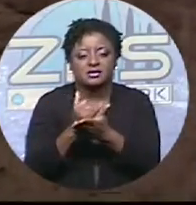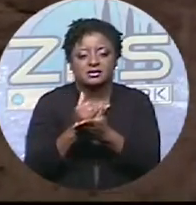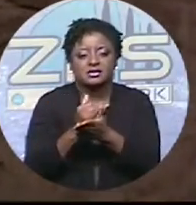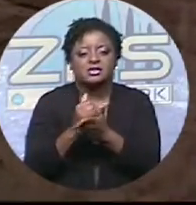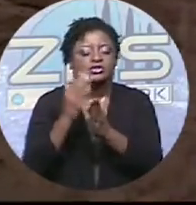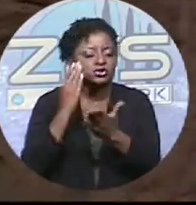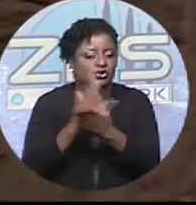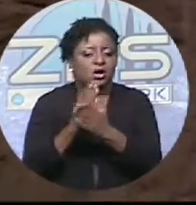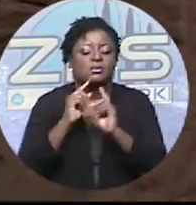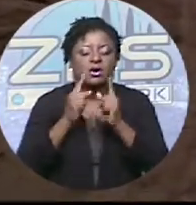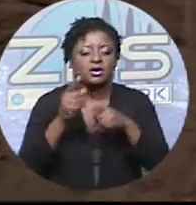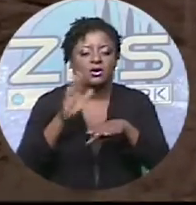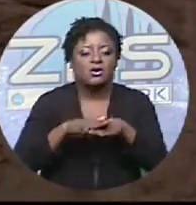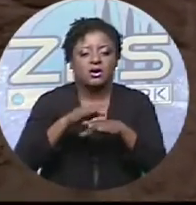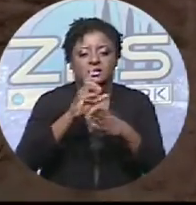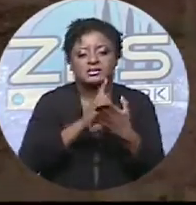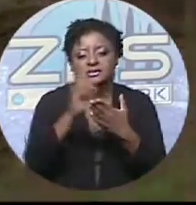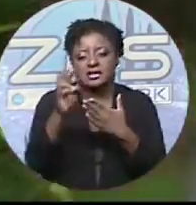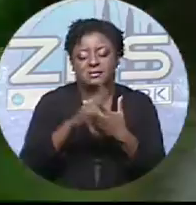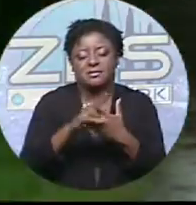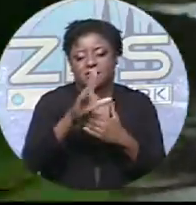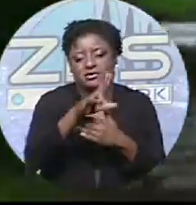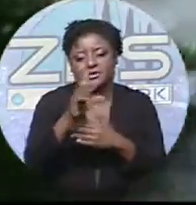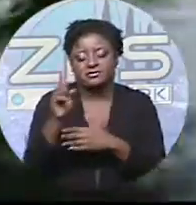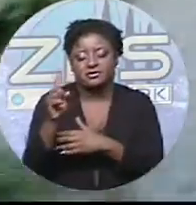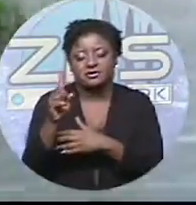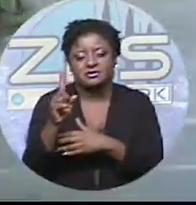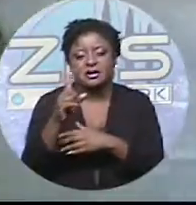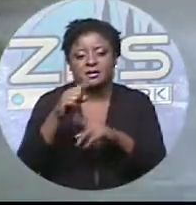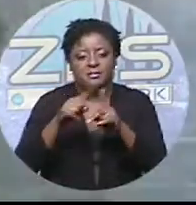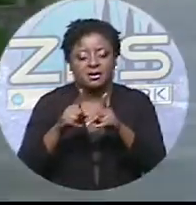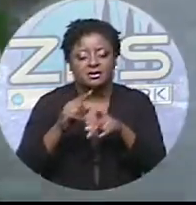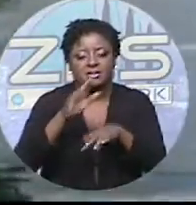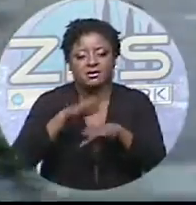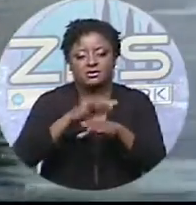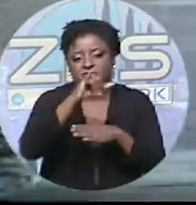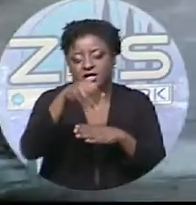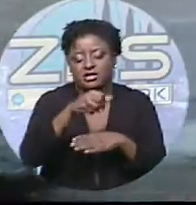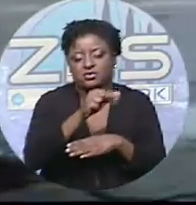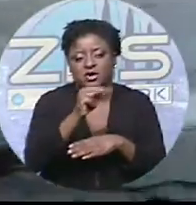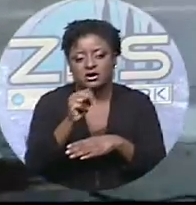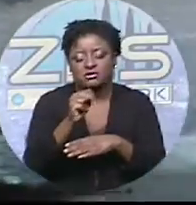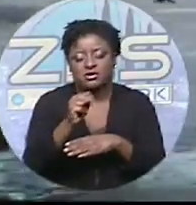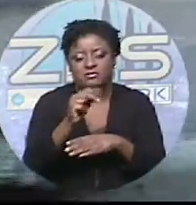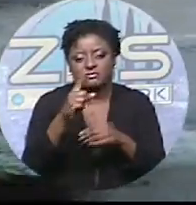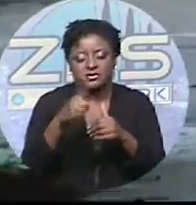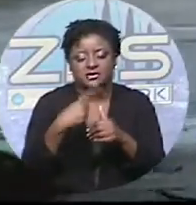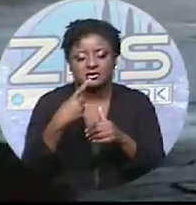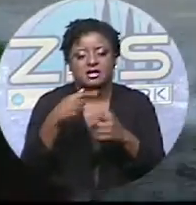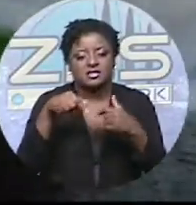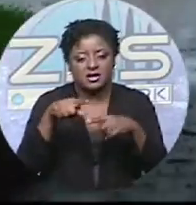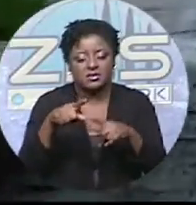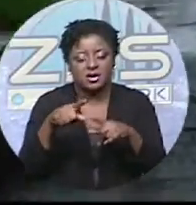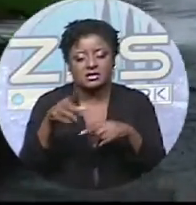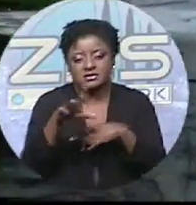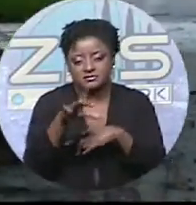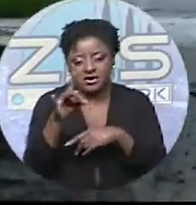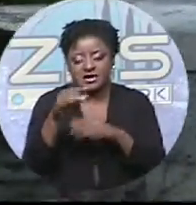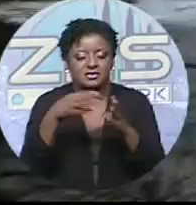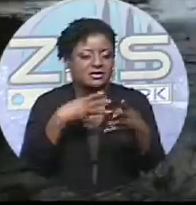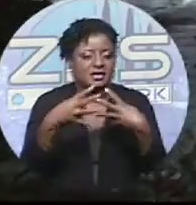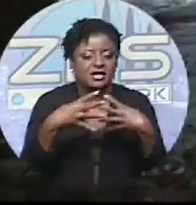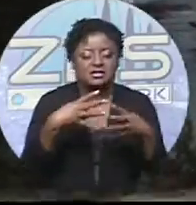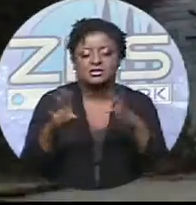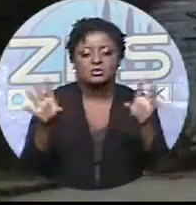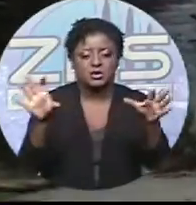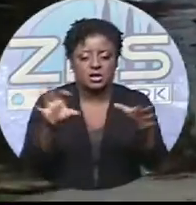they found that the gates to the beach had been locked. Meantime, the piece of property which provides access to Cabbage Beach, including the right